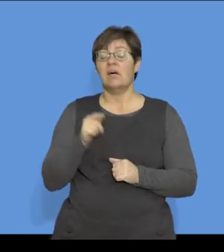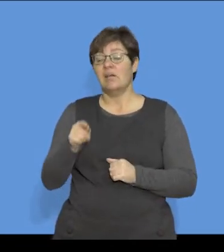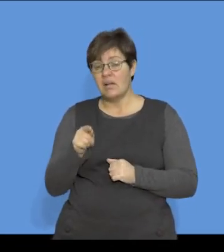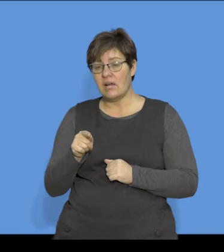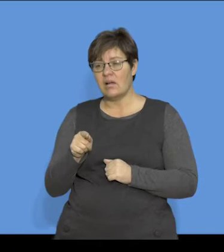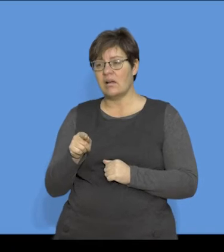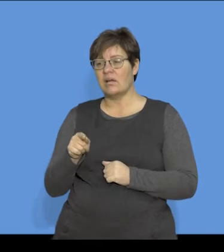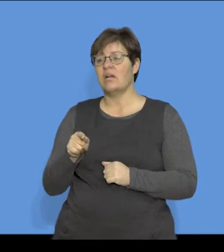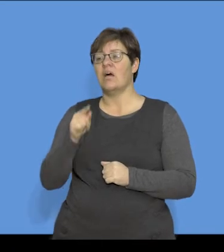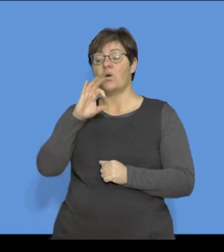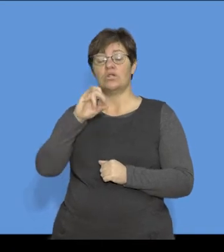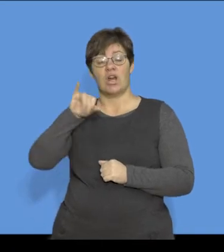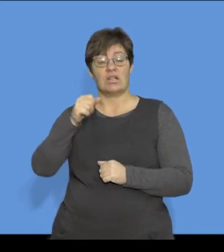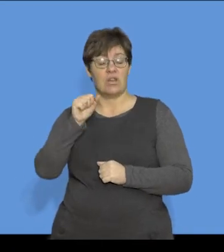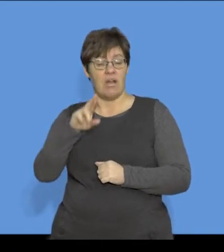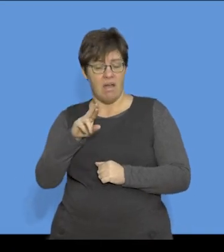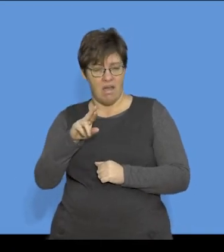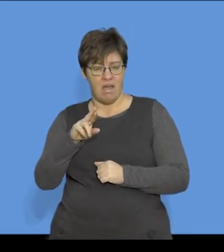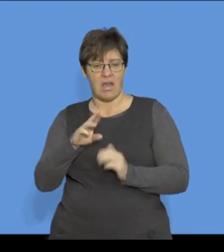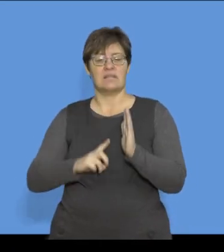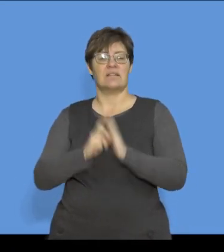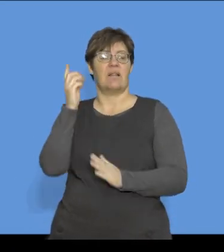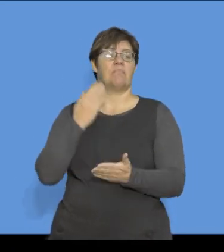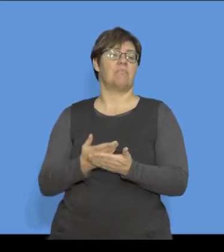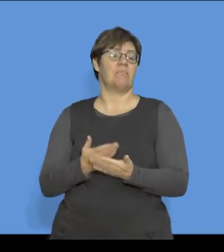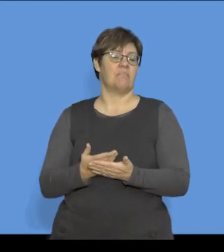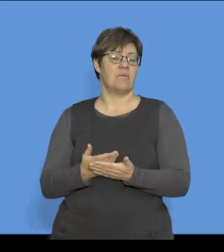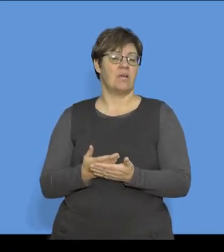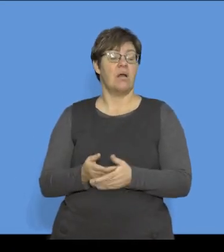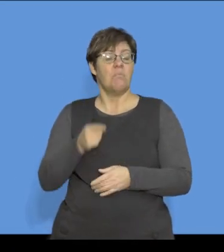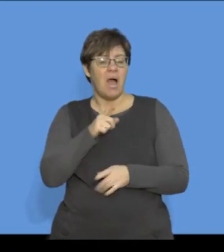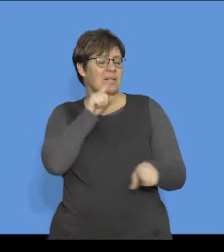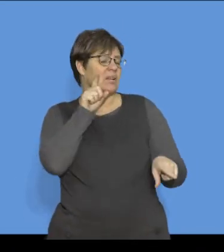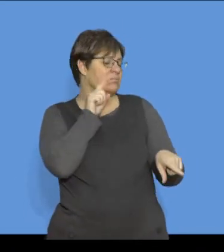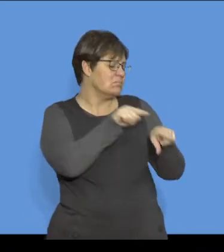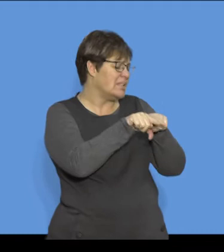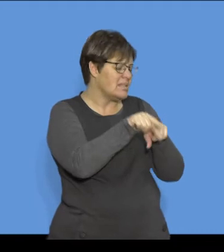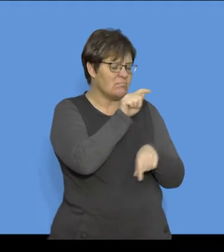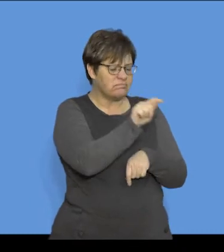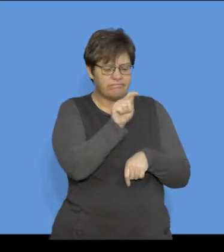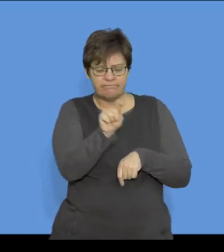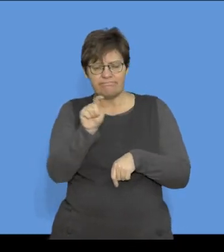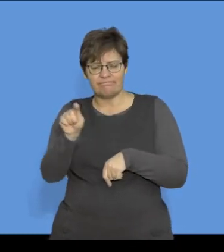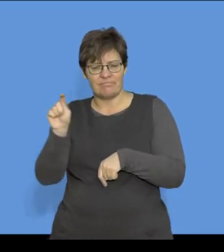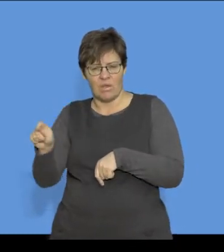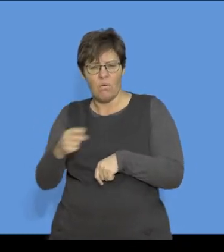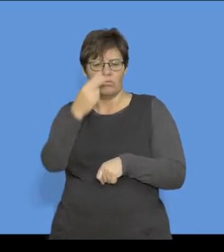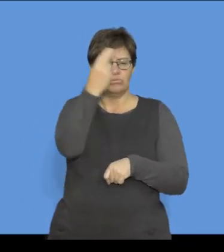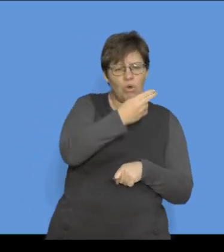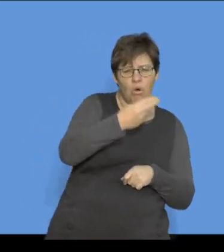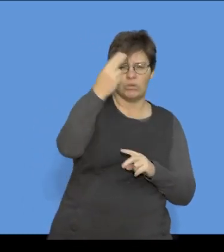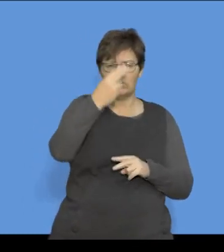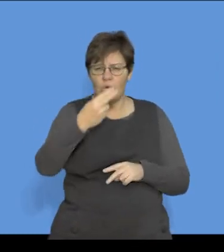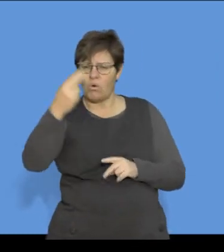certain conjecture, but that conjecture can be tested on different occasions where you draw,